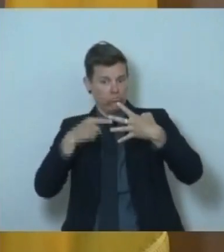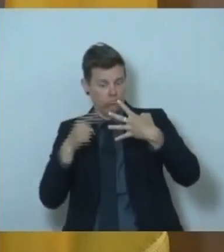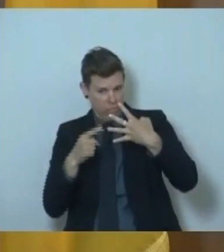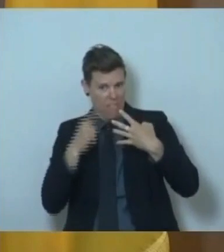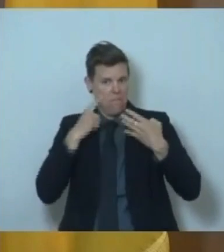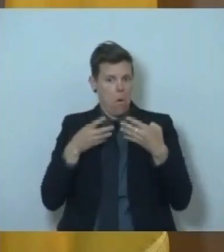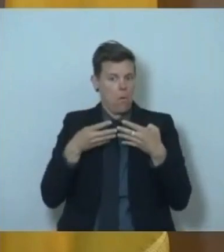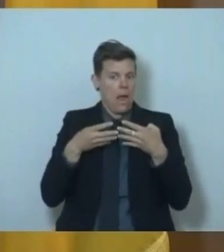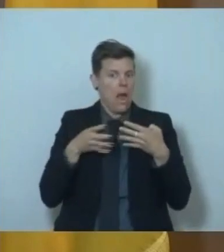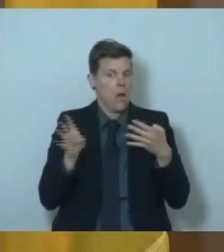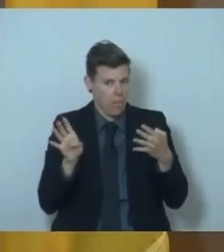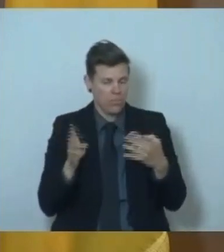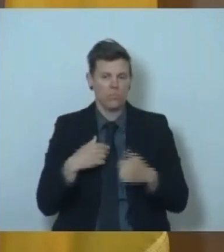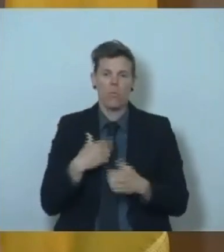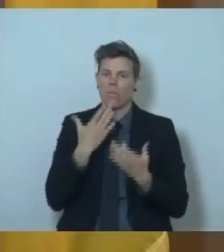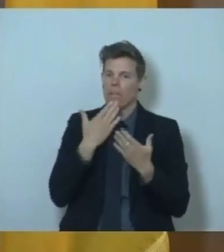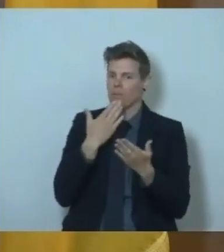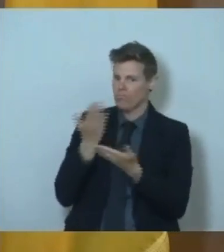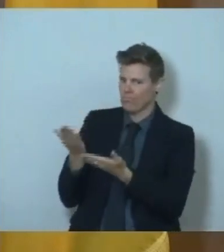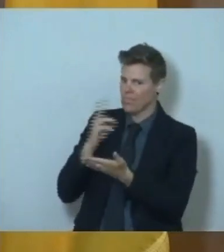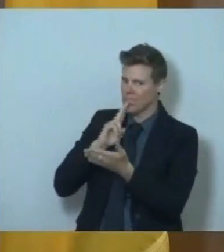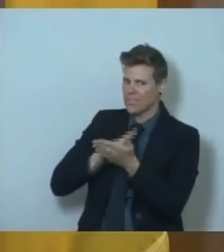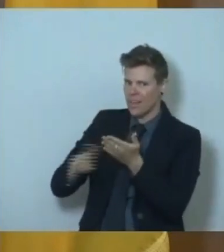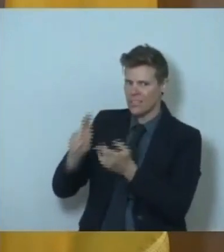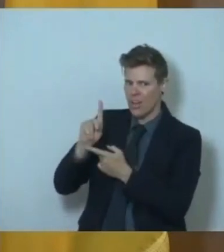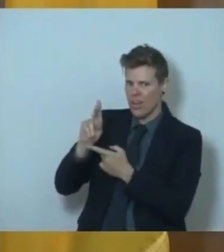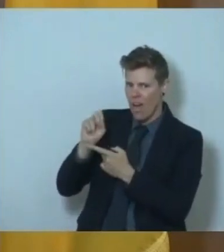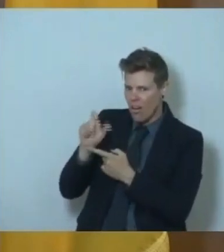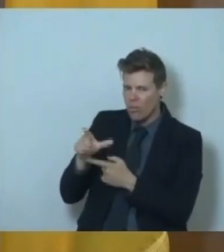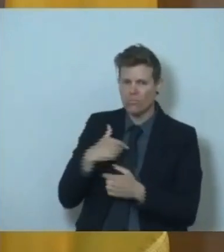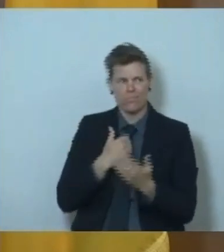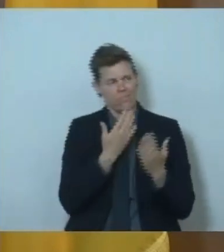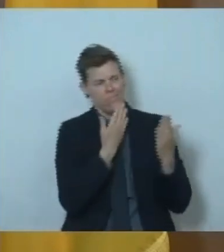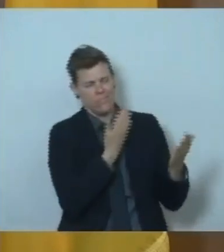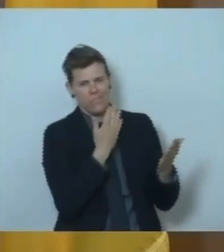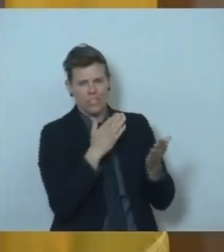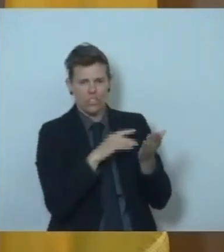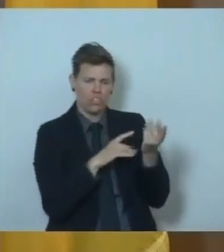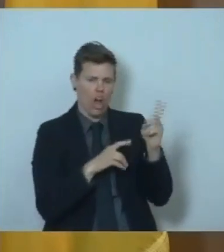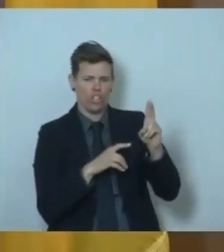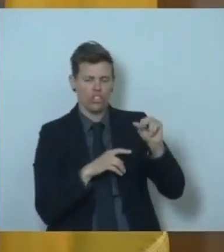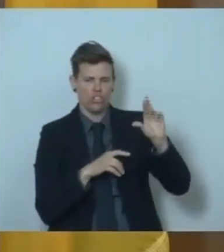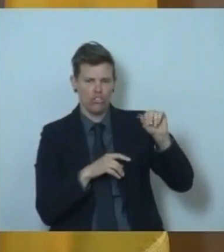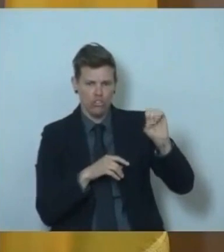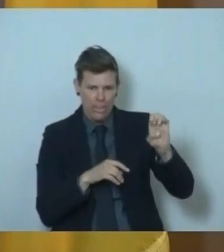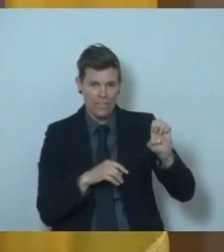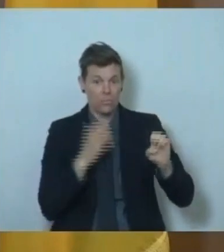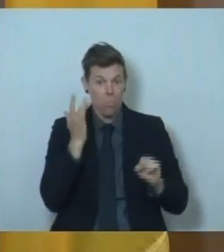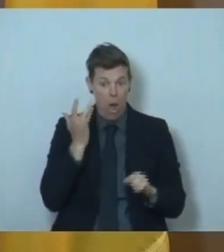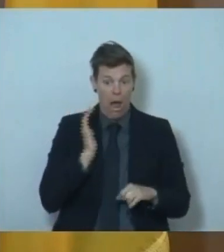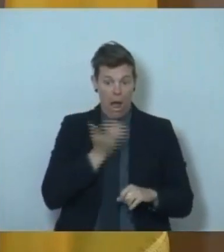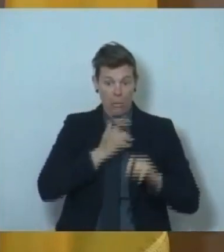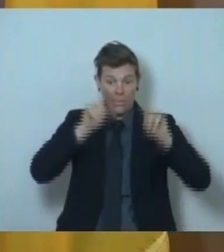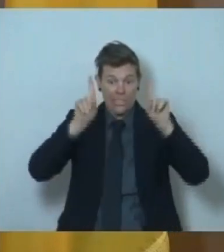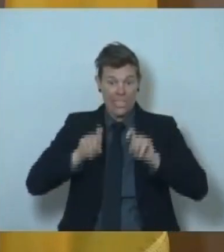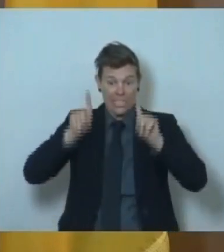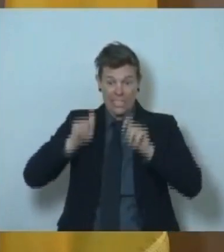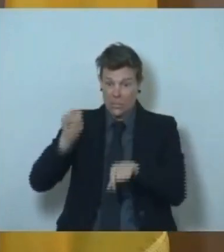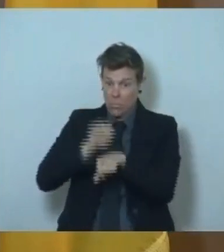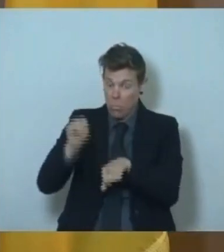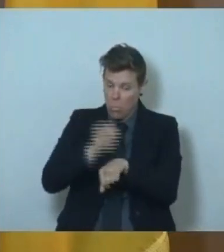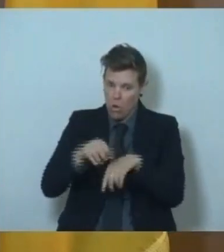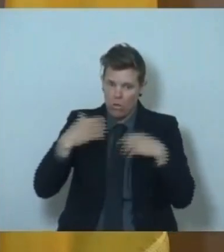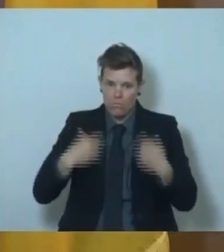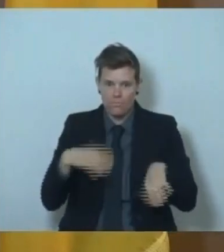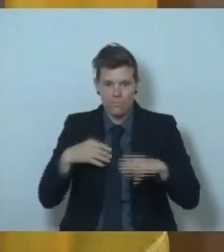Scrace, because the testing work that we're doing is incredible. The tracing work that we're doing and the automation